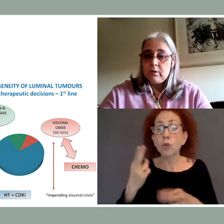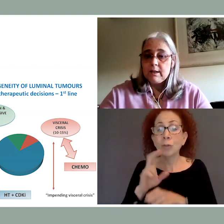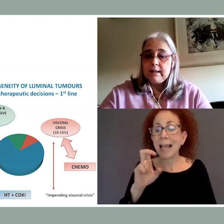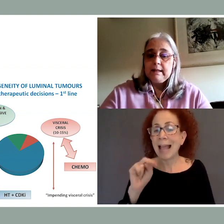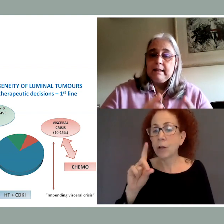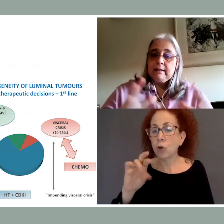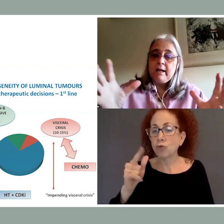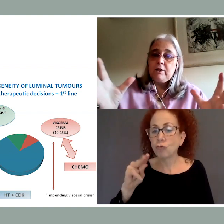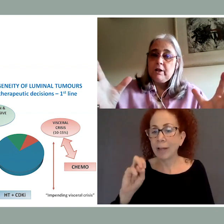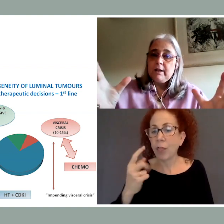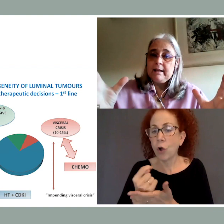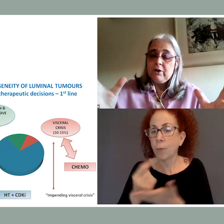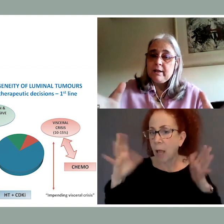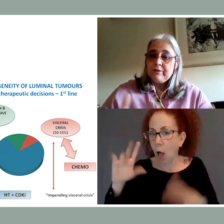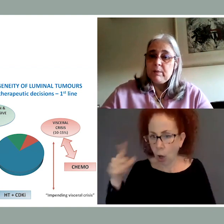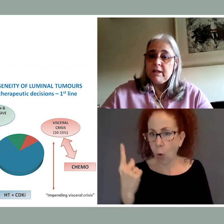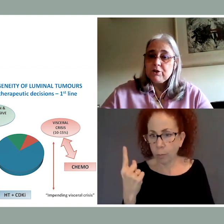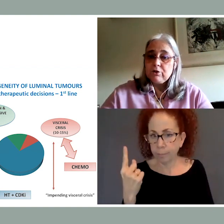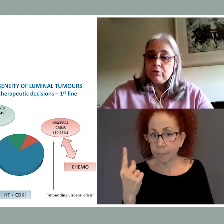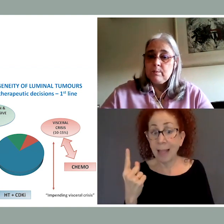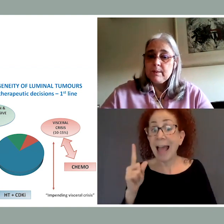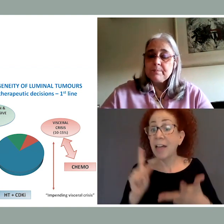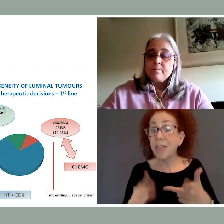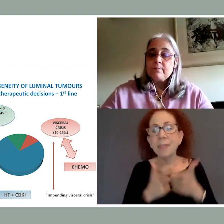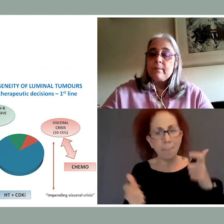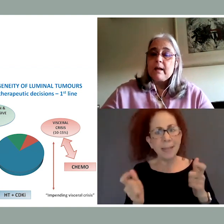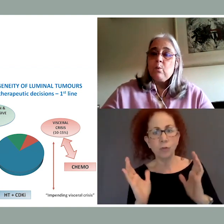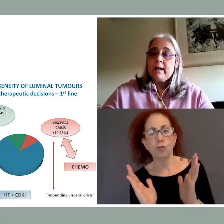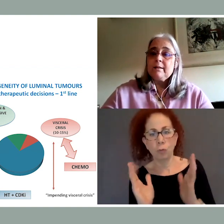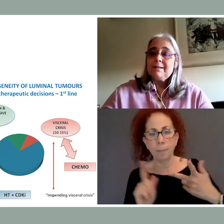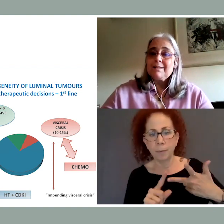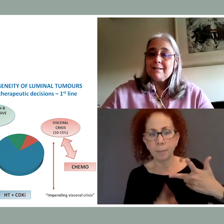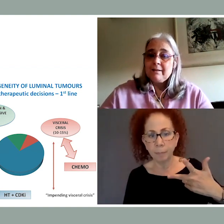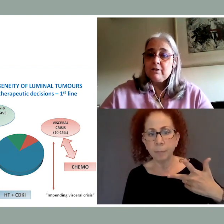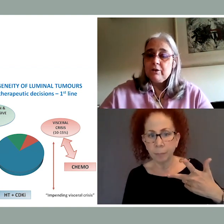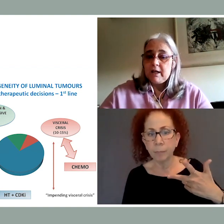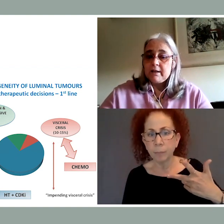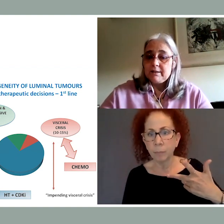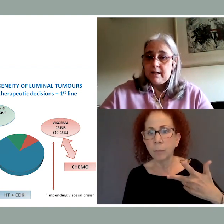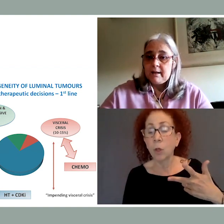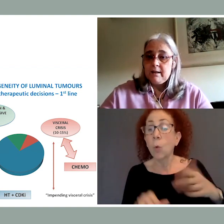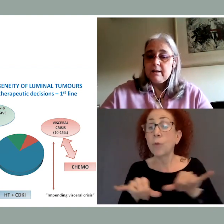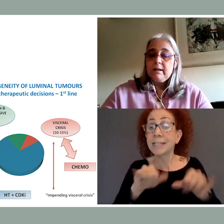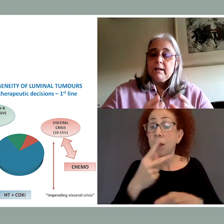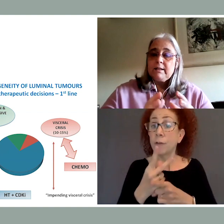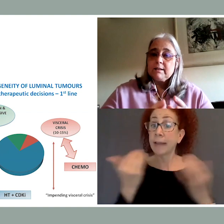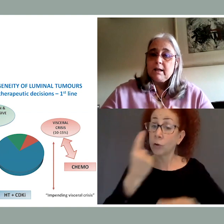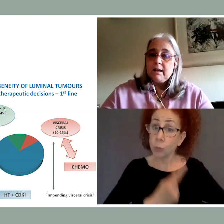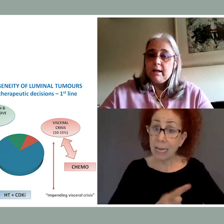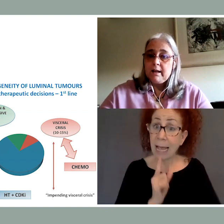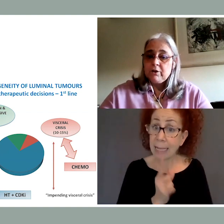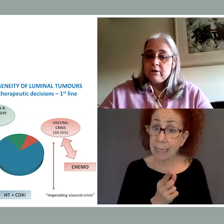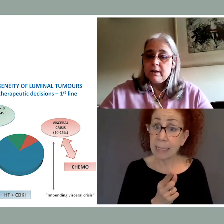therapy alone. And then you have the biggest group where the standard of care today